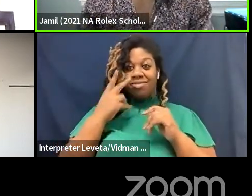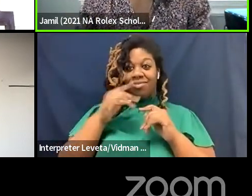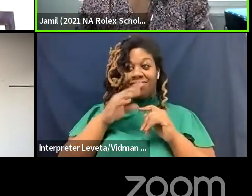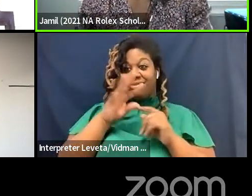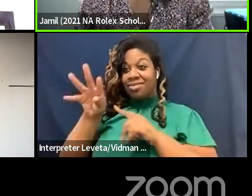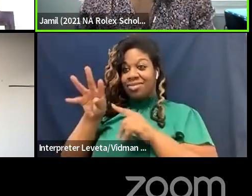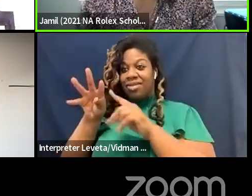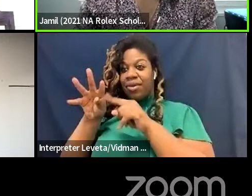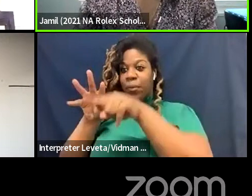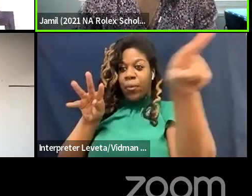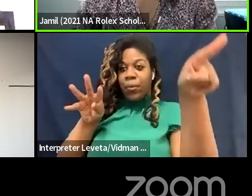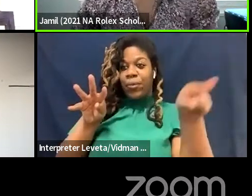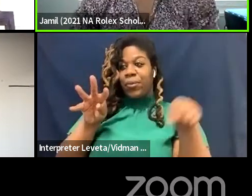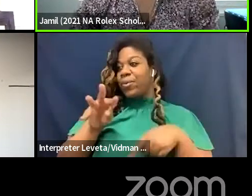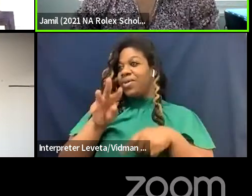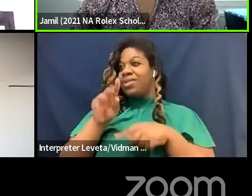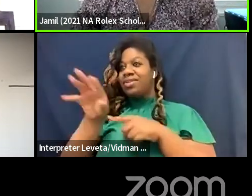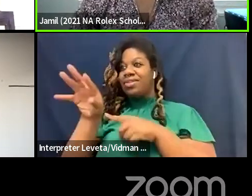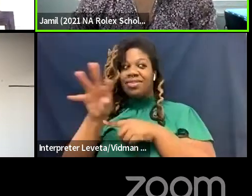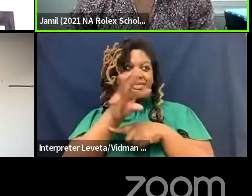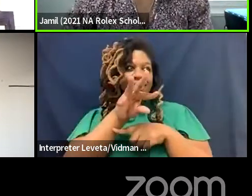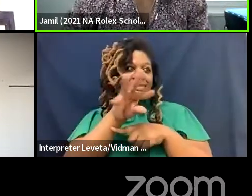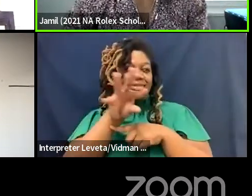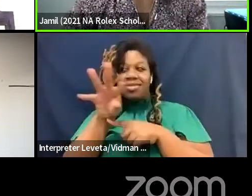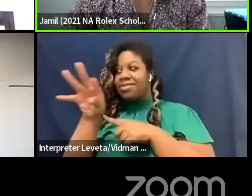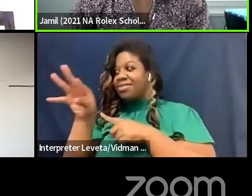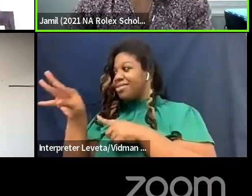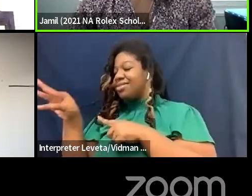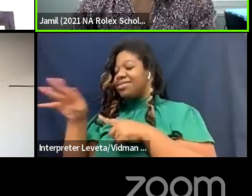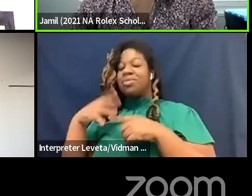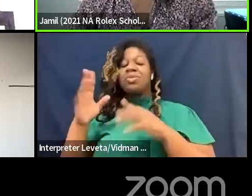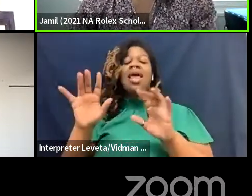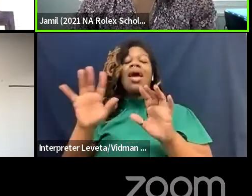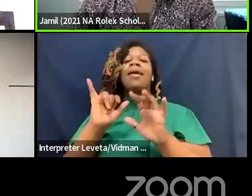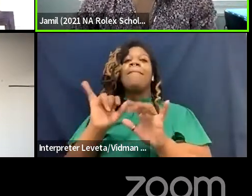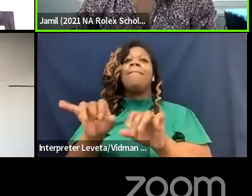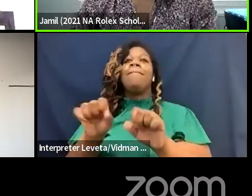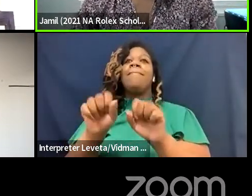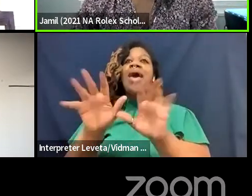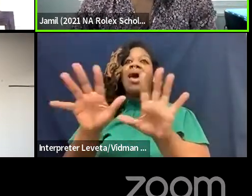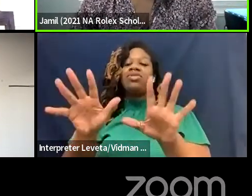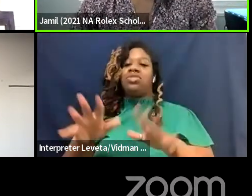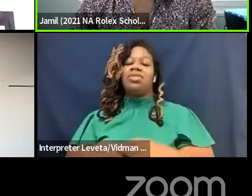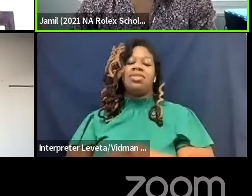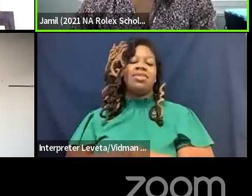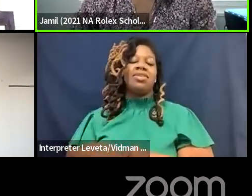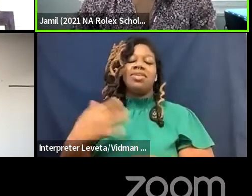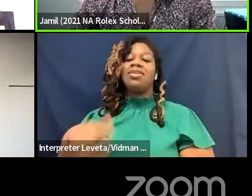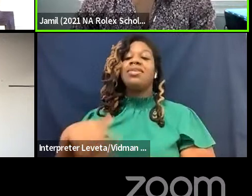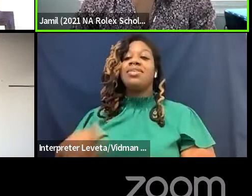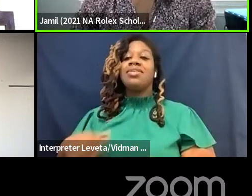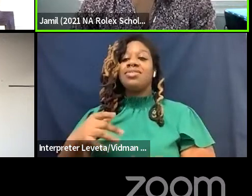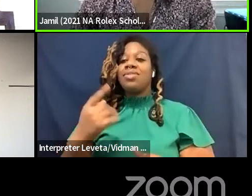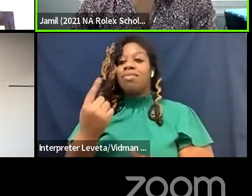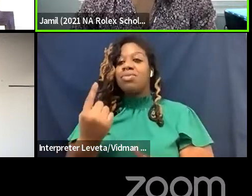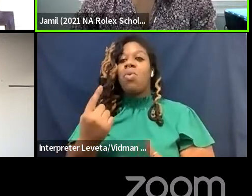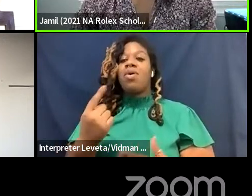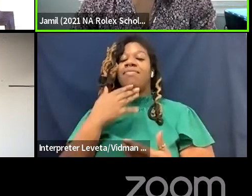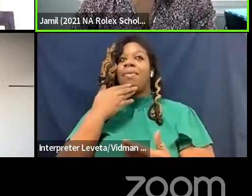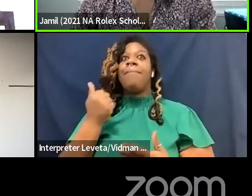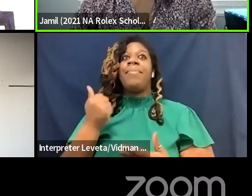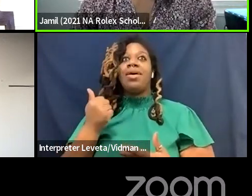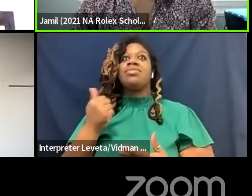out on this wreck. It was just like, it was magic, honestly. And so, yeah, that was one of the best